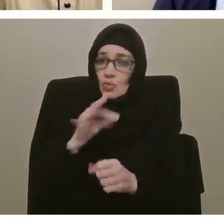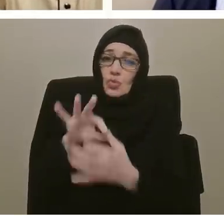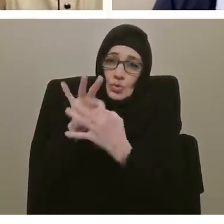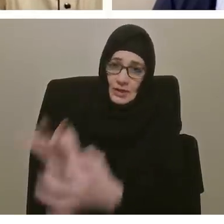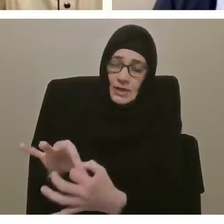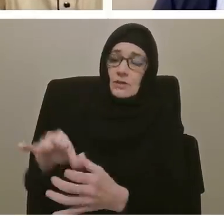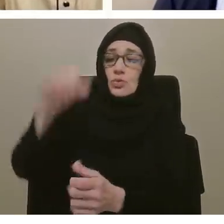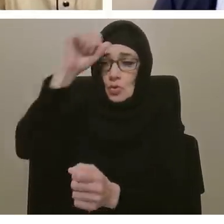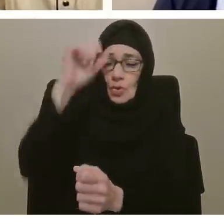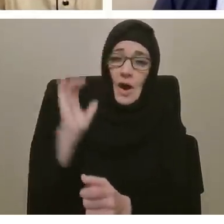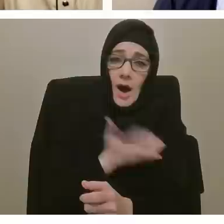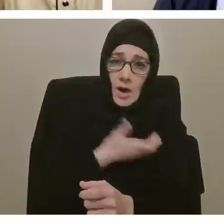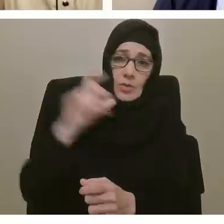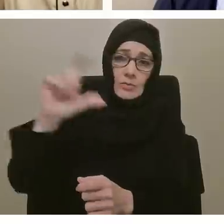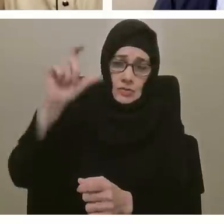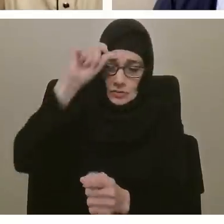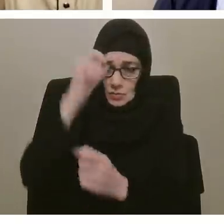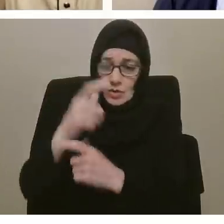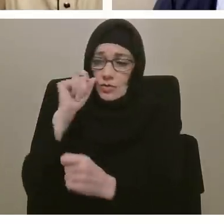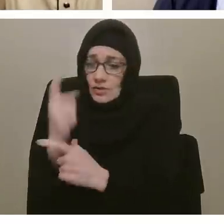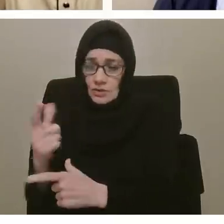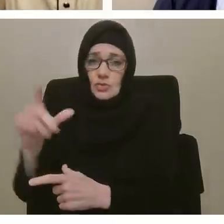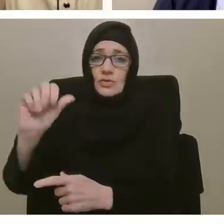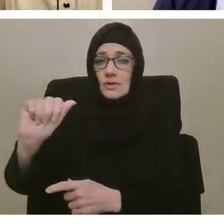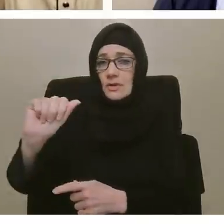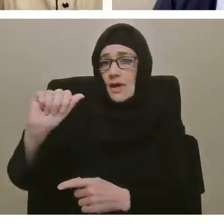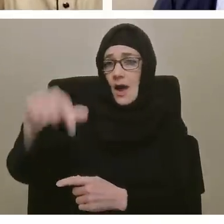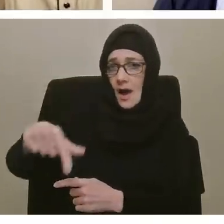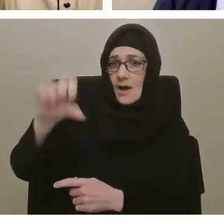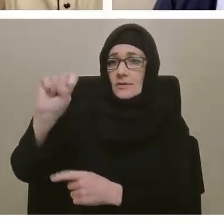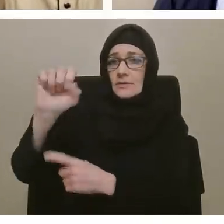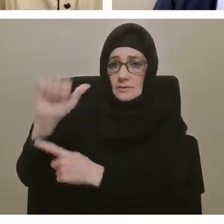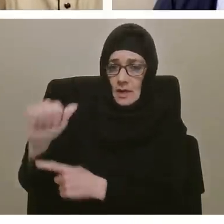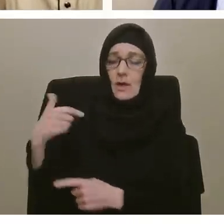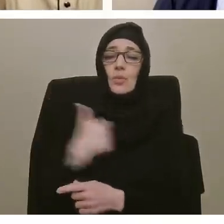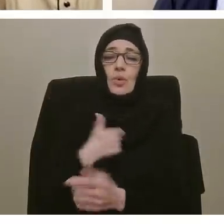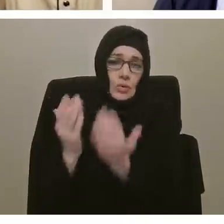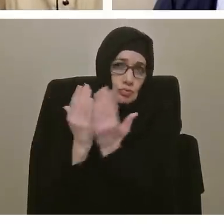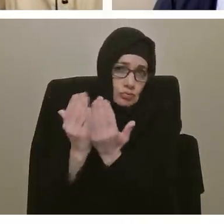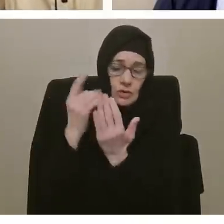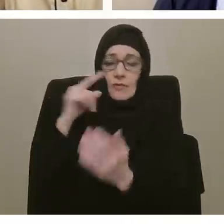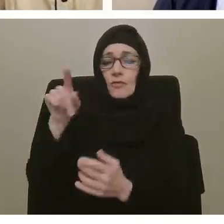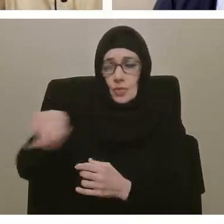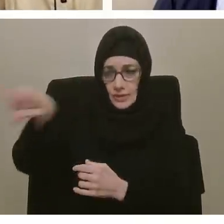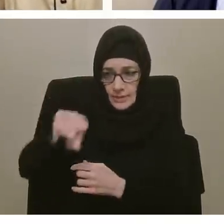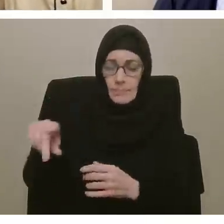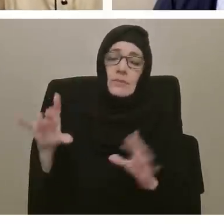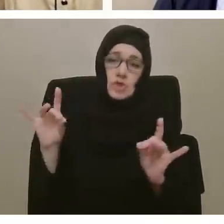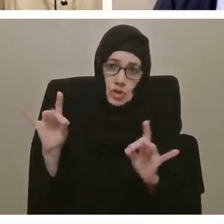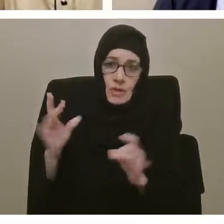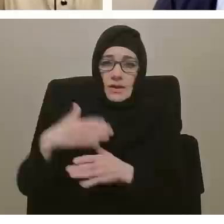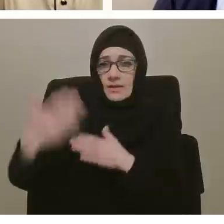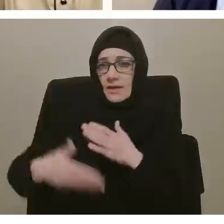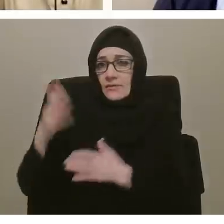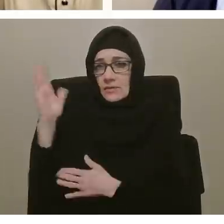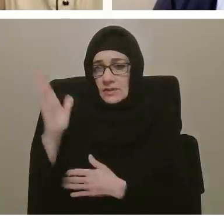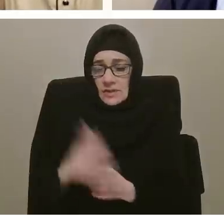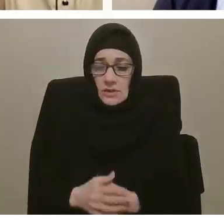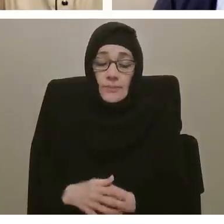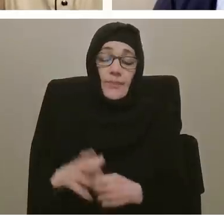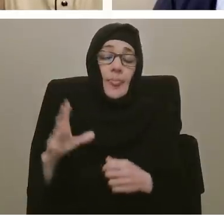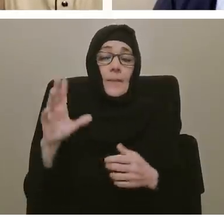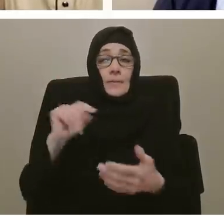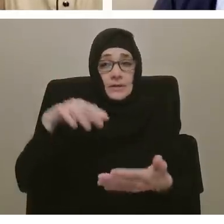sisters in Al-Aqsa. And we will make a dua for them, inshallah ta'ala, at the end of this session in particular. But, you know,